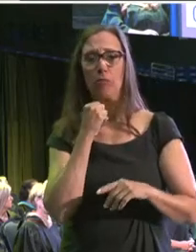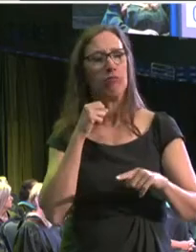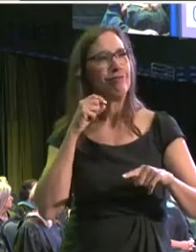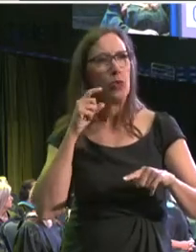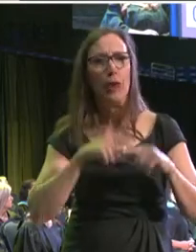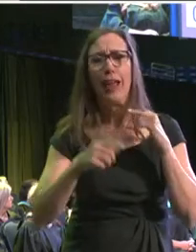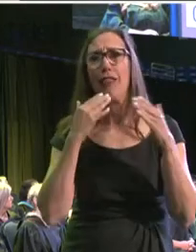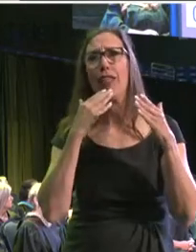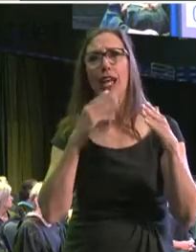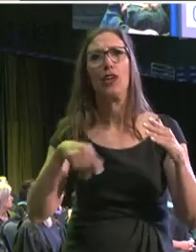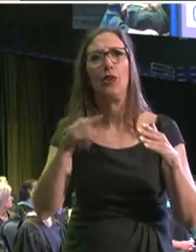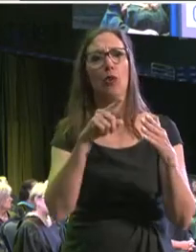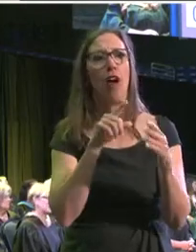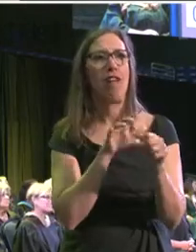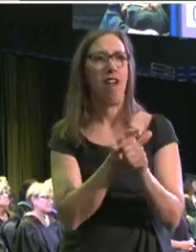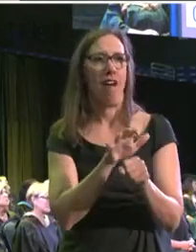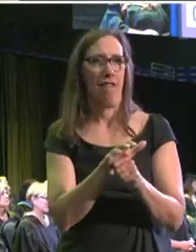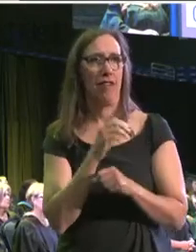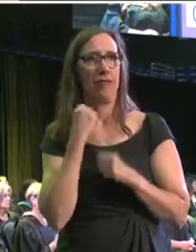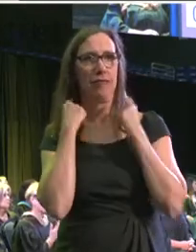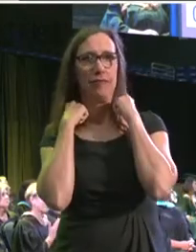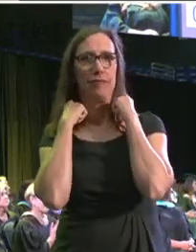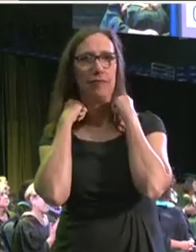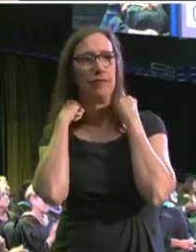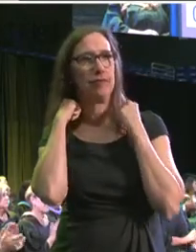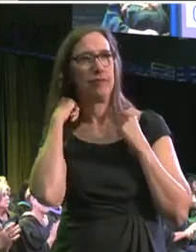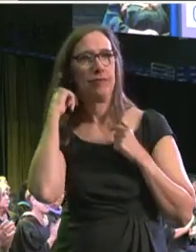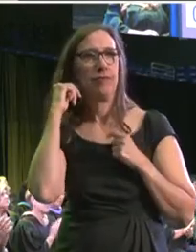not thank you guys enough.